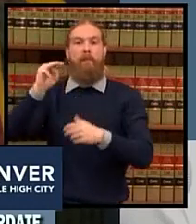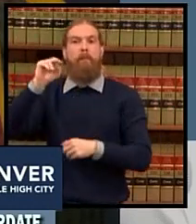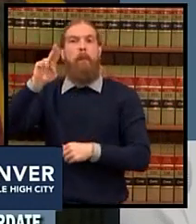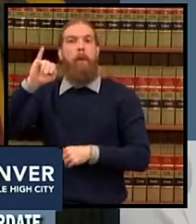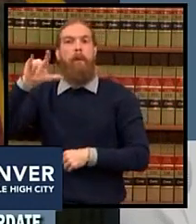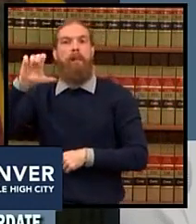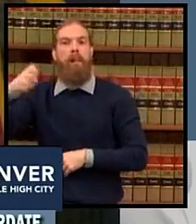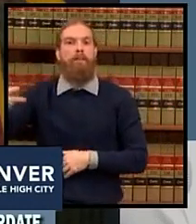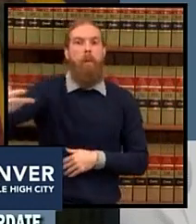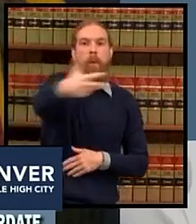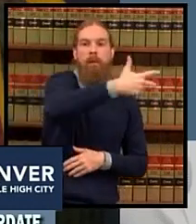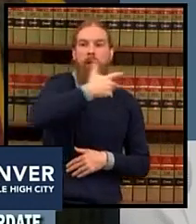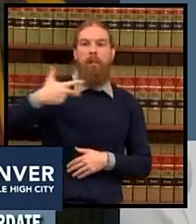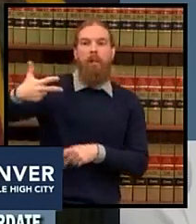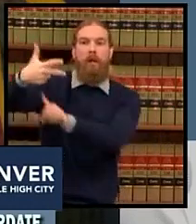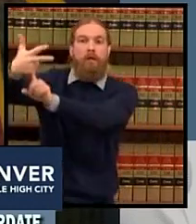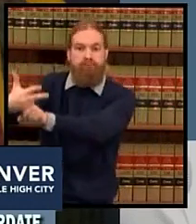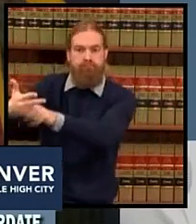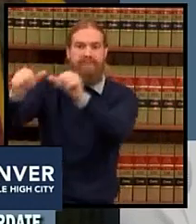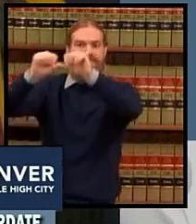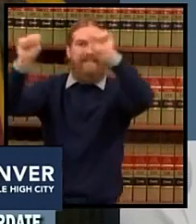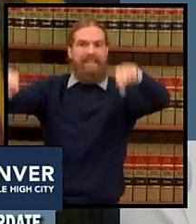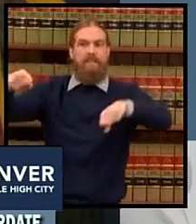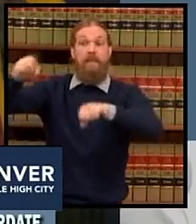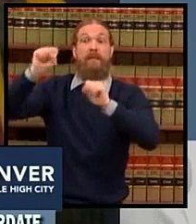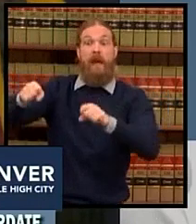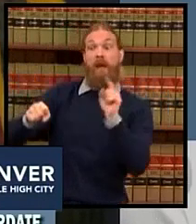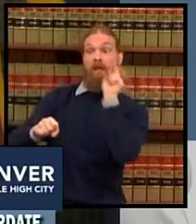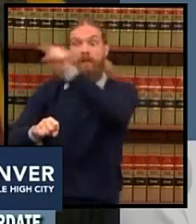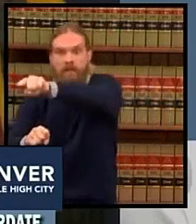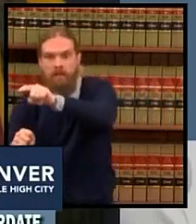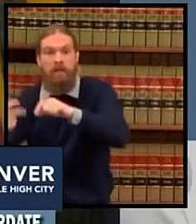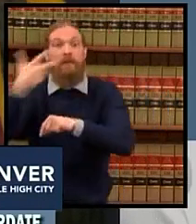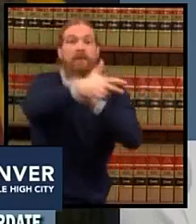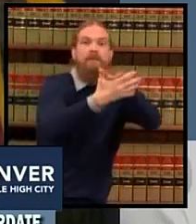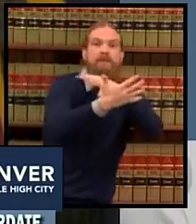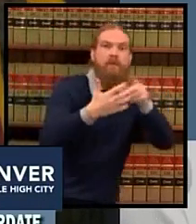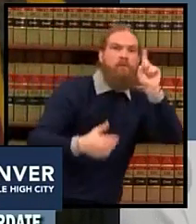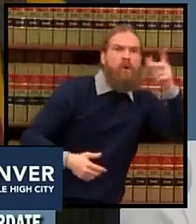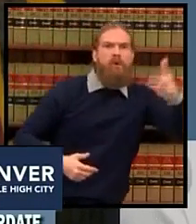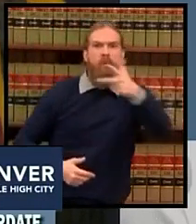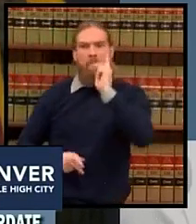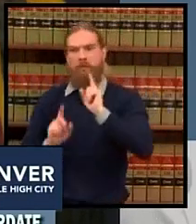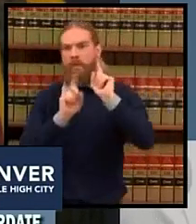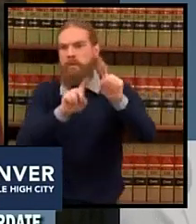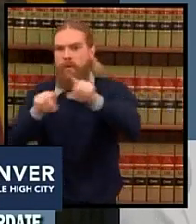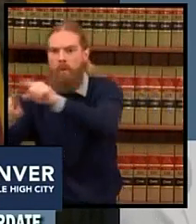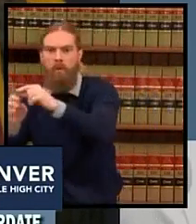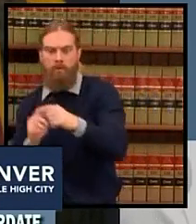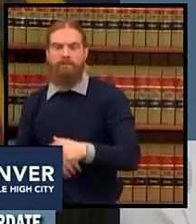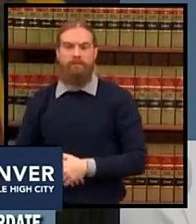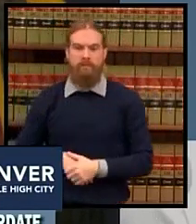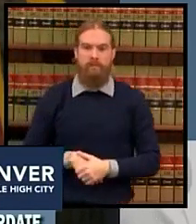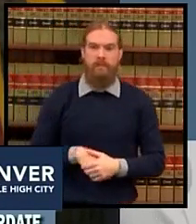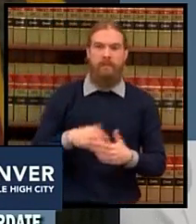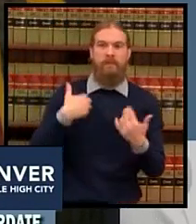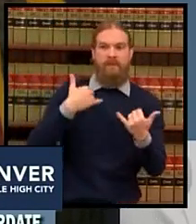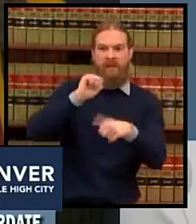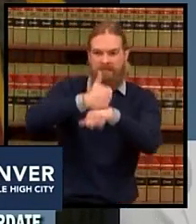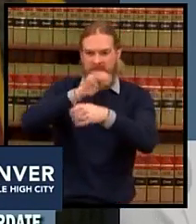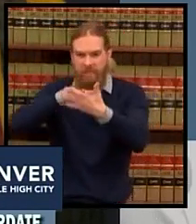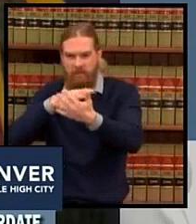can expect that these sites are there for themselves as we get through the various levels